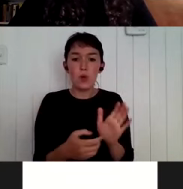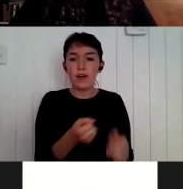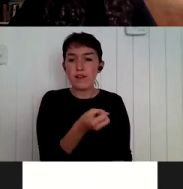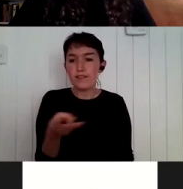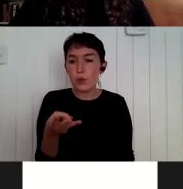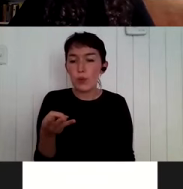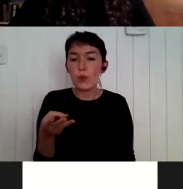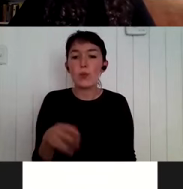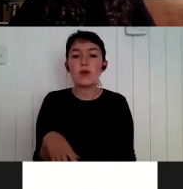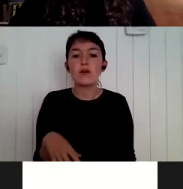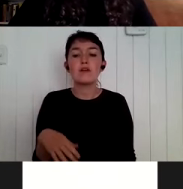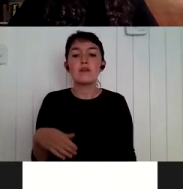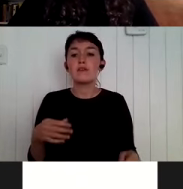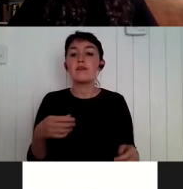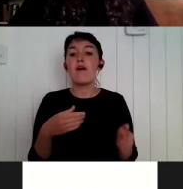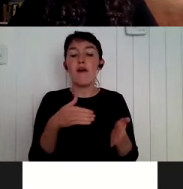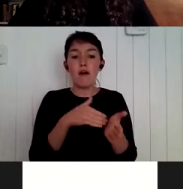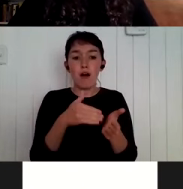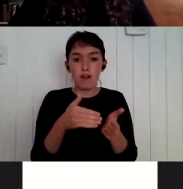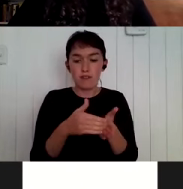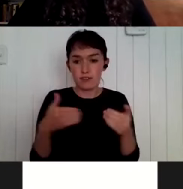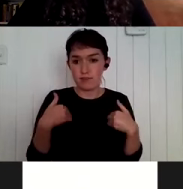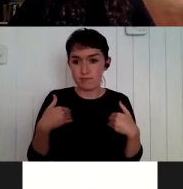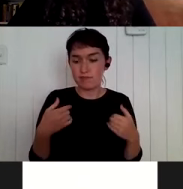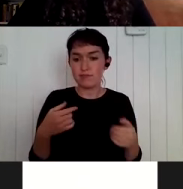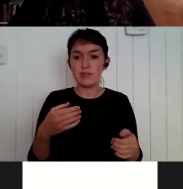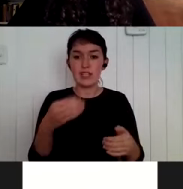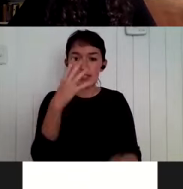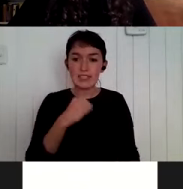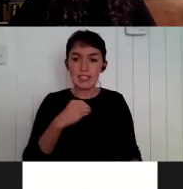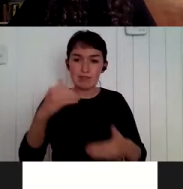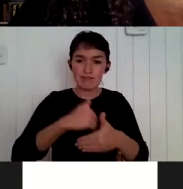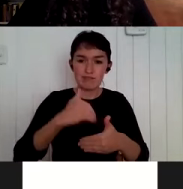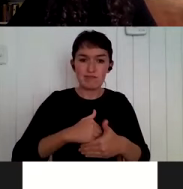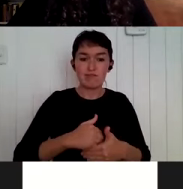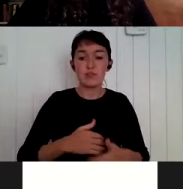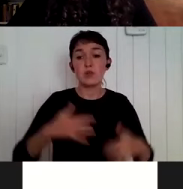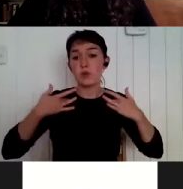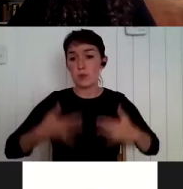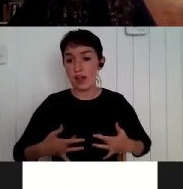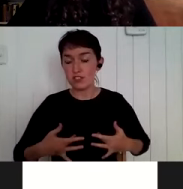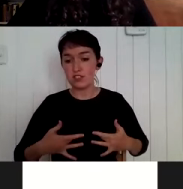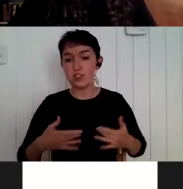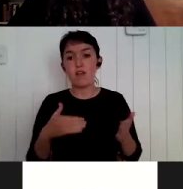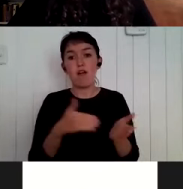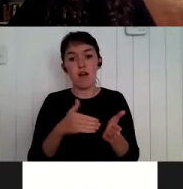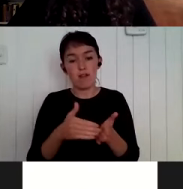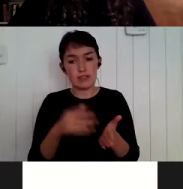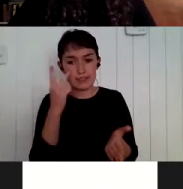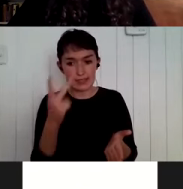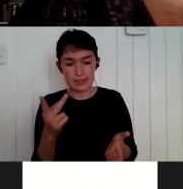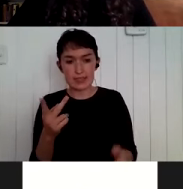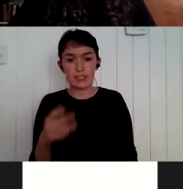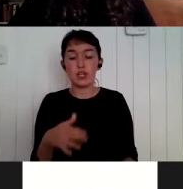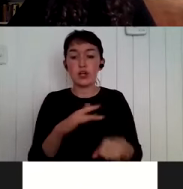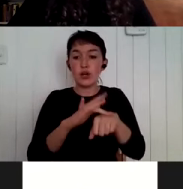really prominent sleep disturbances in it. So we know in depression, a very, very common symptom in depression is early morning wakenings,